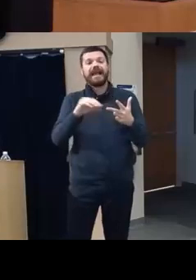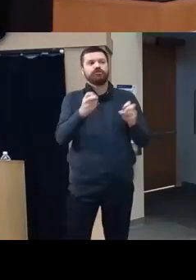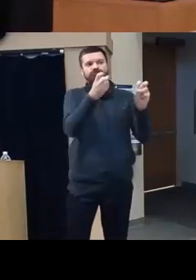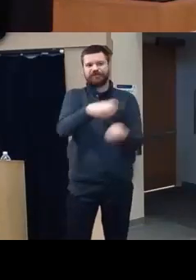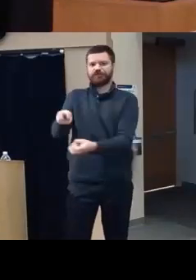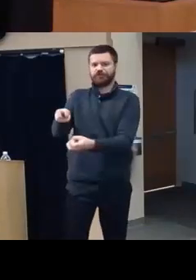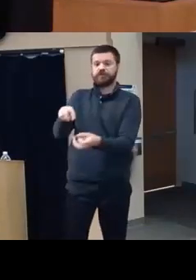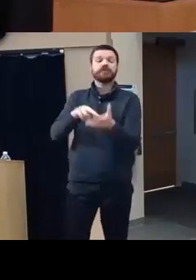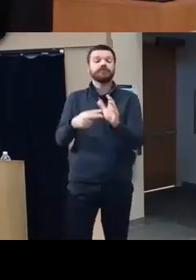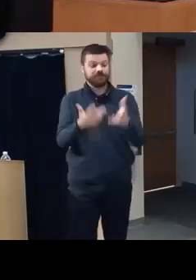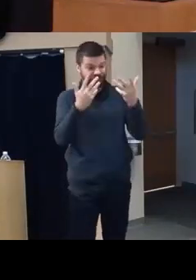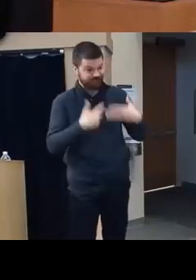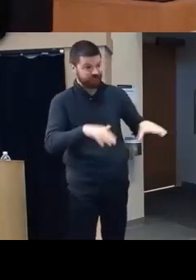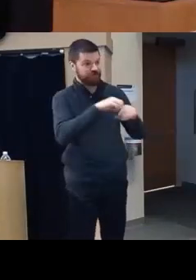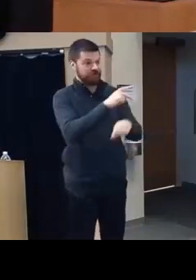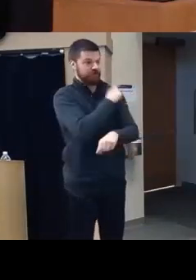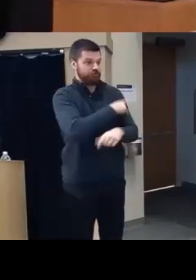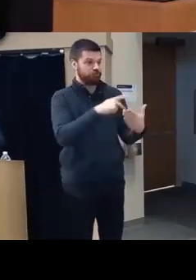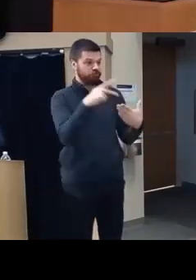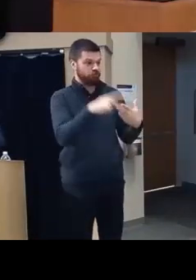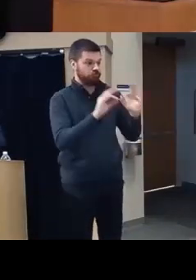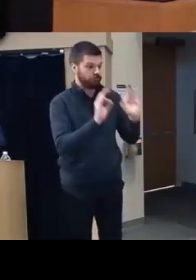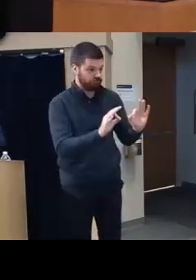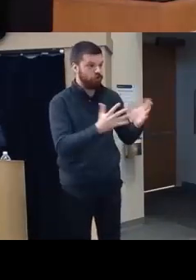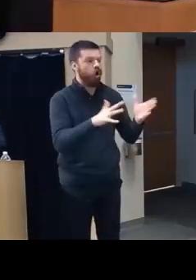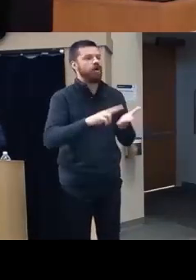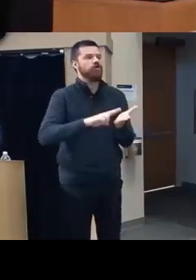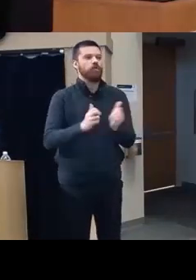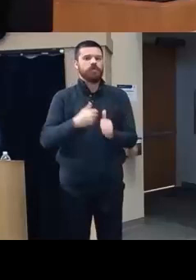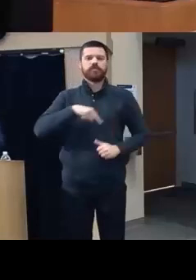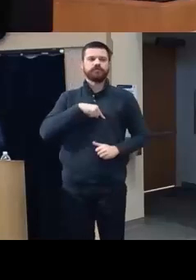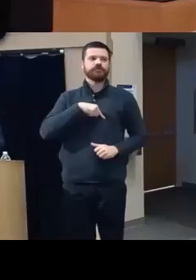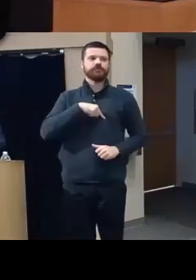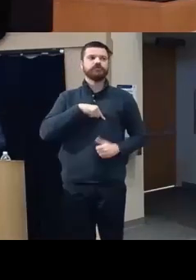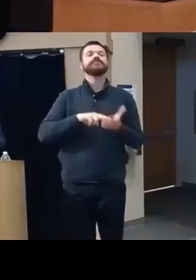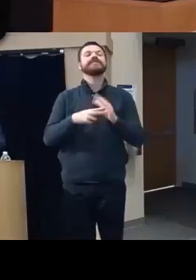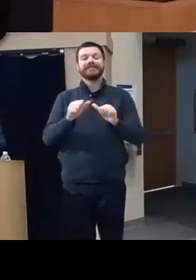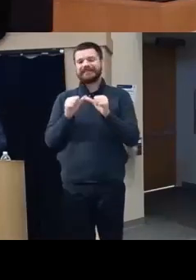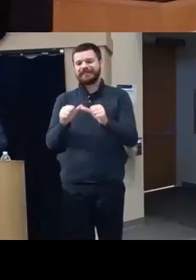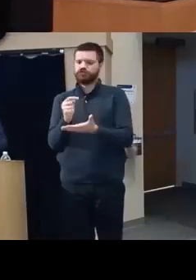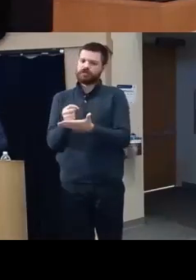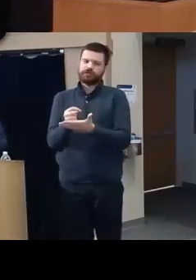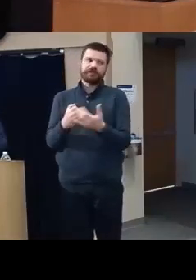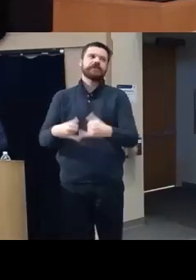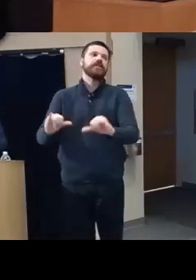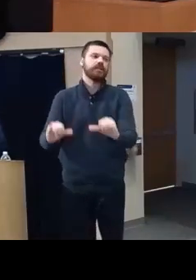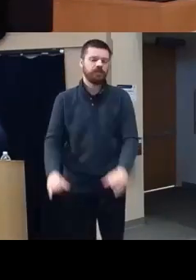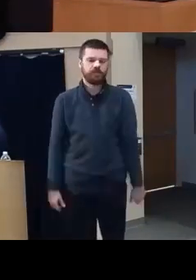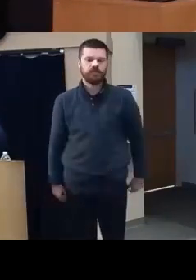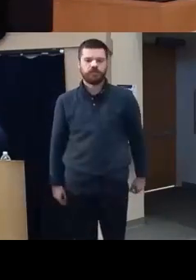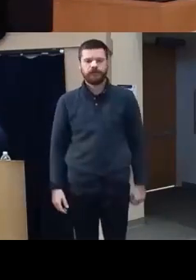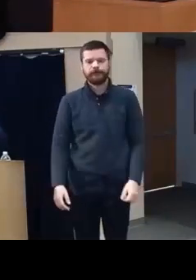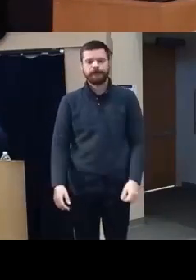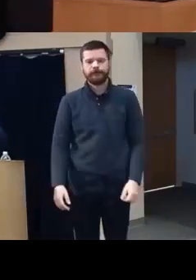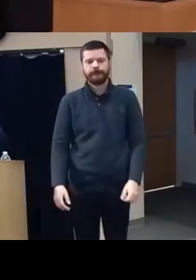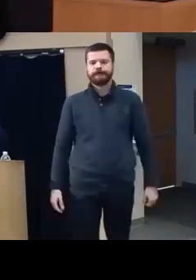care, so that when they are completing their inpatient program, they are already enrolled with us and can continue their treatment. And